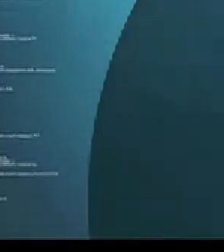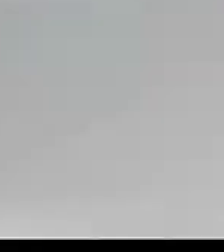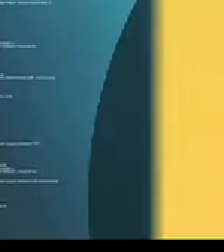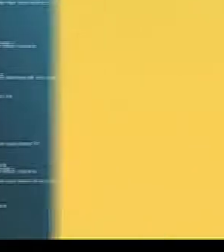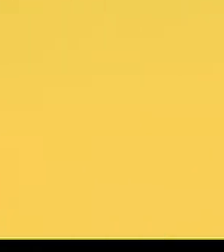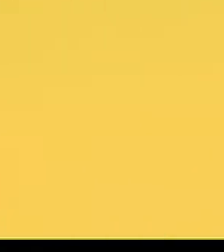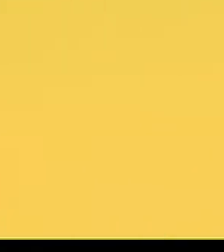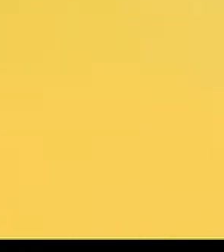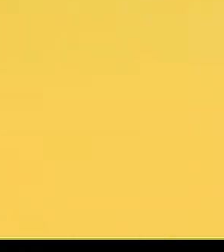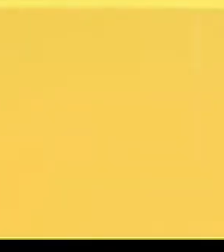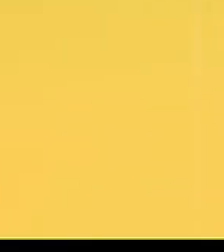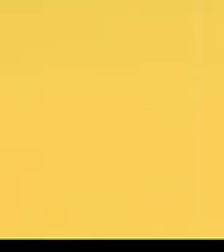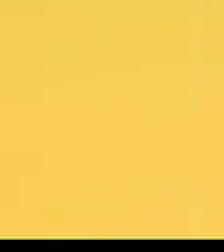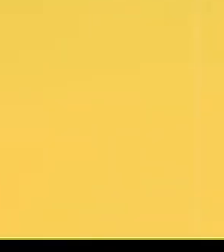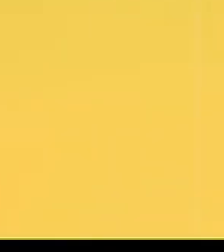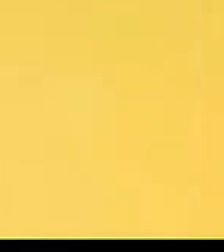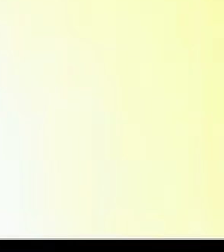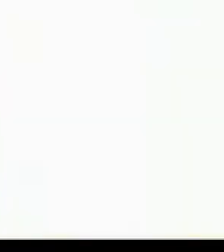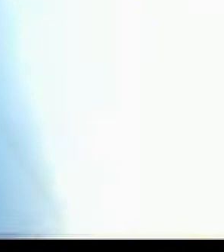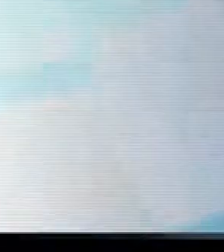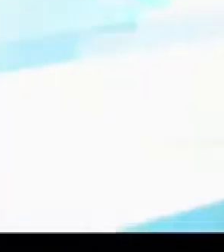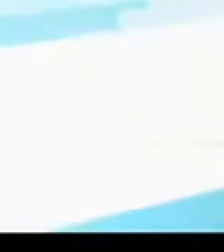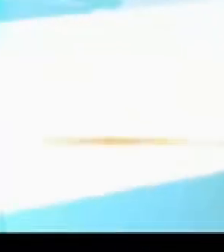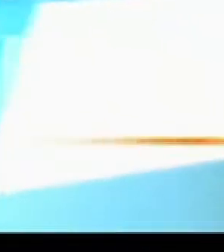Now in HD.